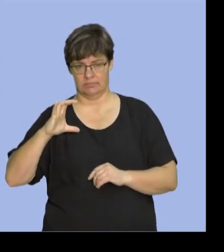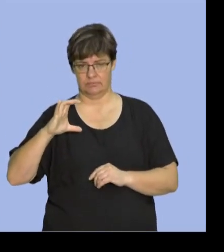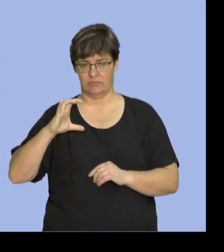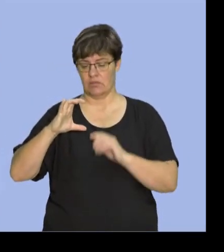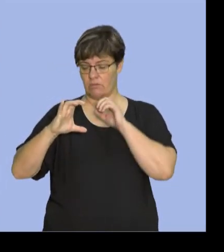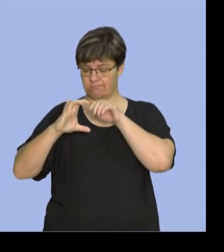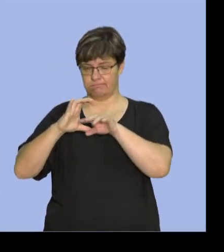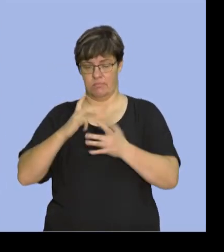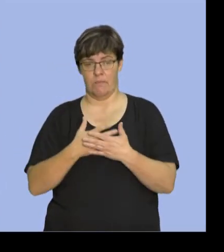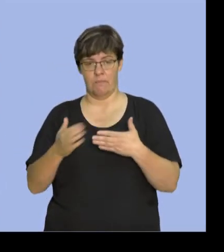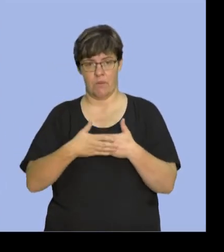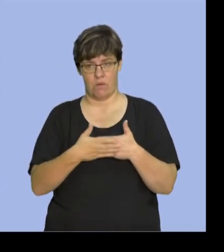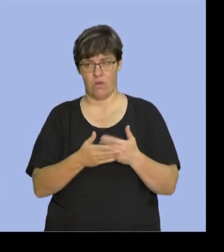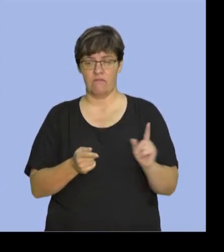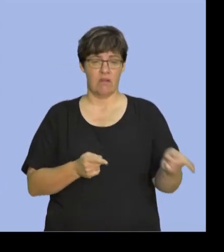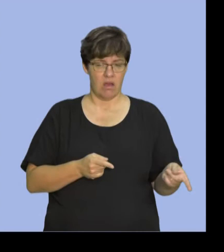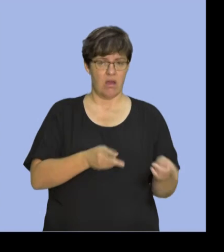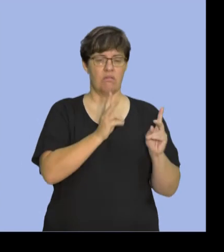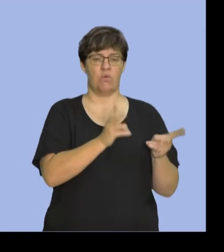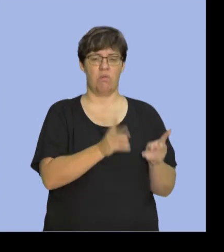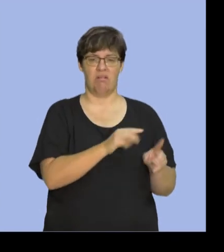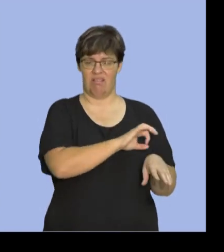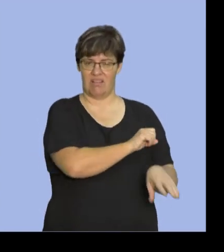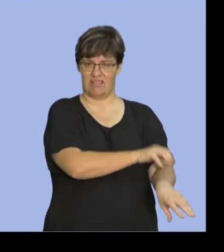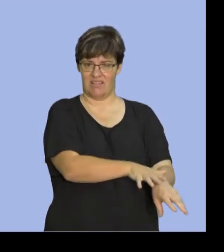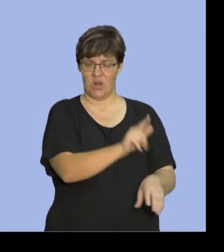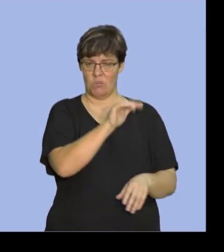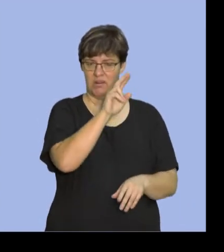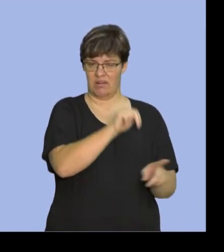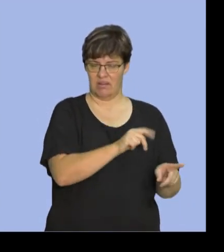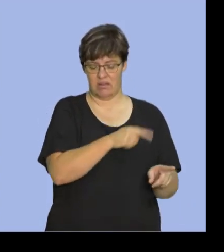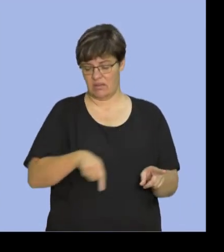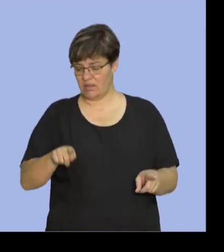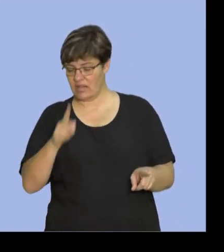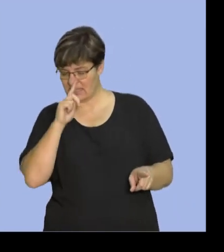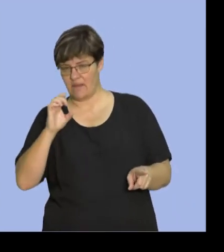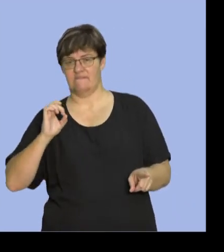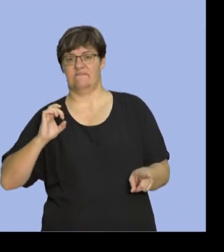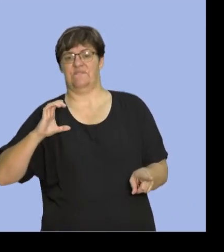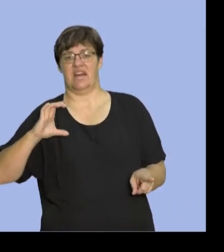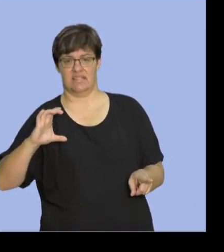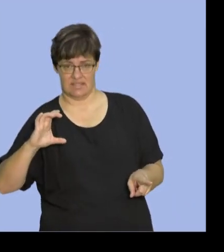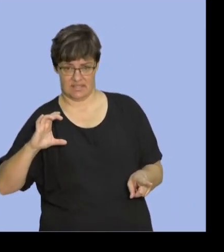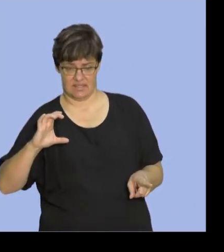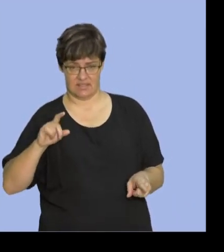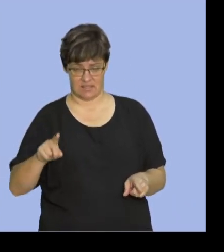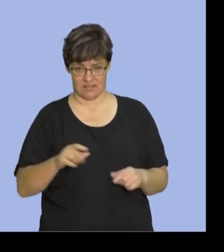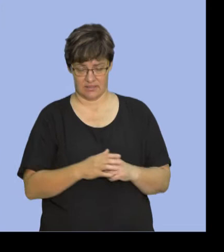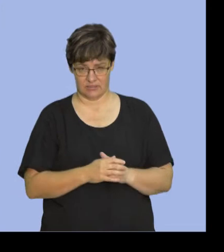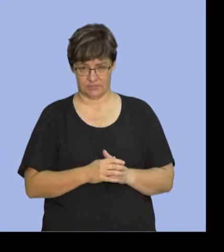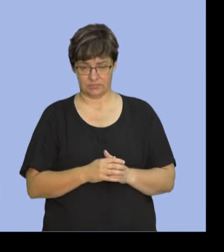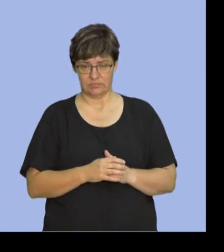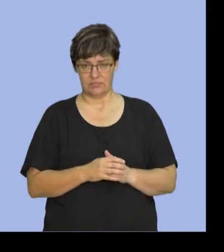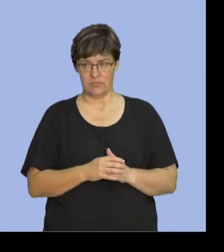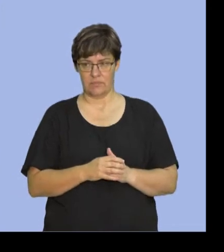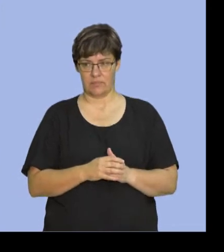If we compare that to the narrow lumen in the normal, we can see that it is significantly dilated